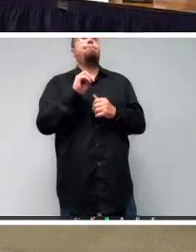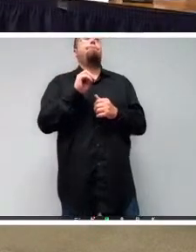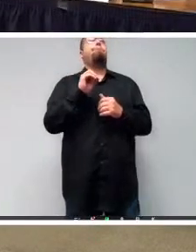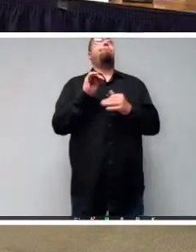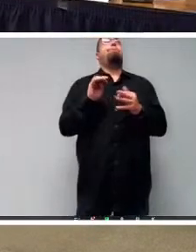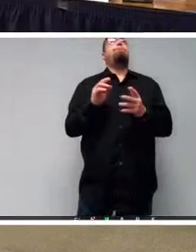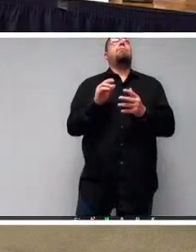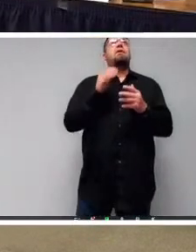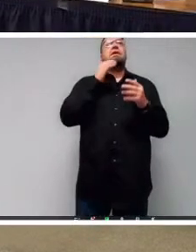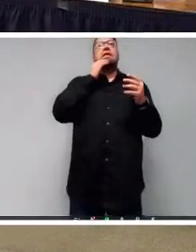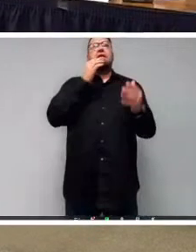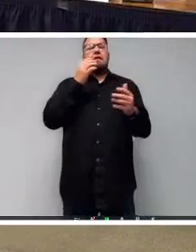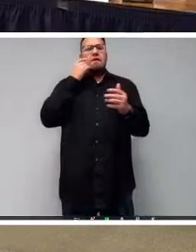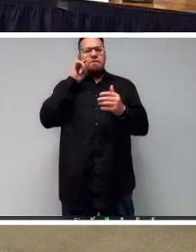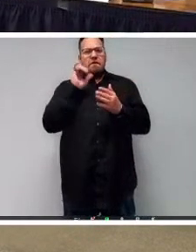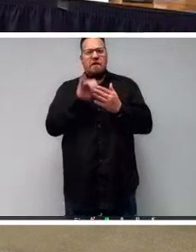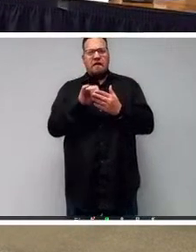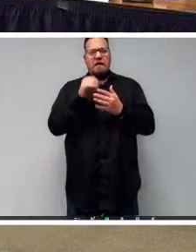Thank you for that.